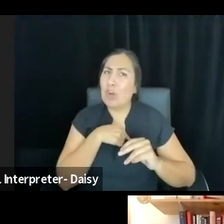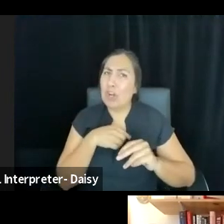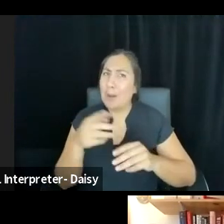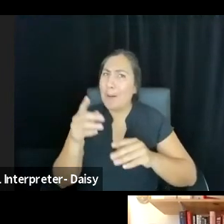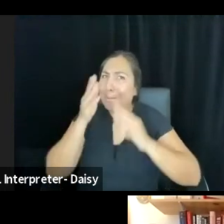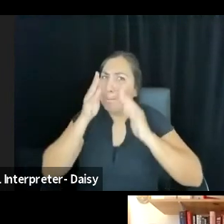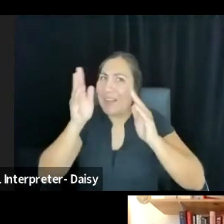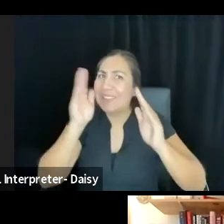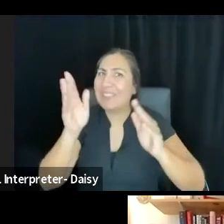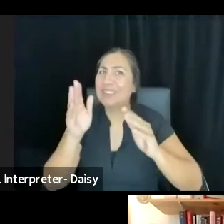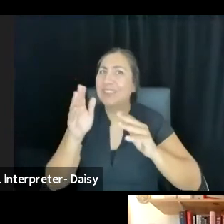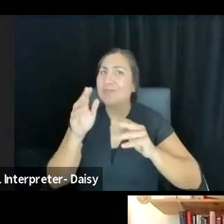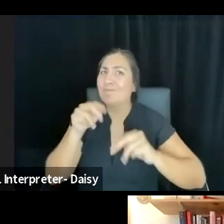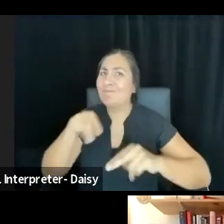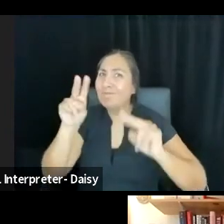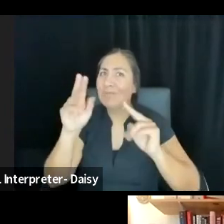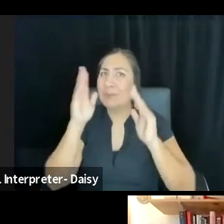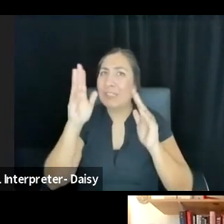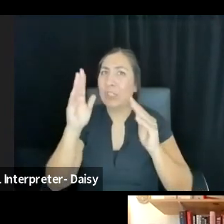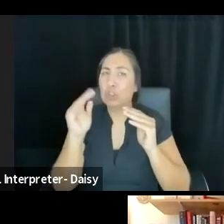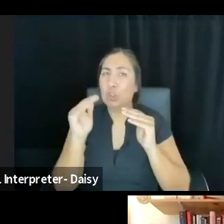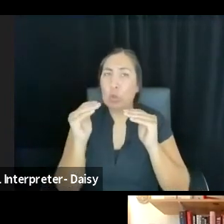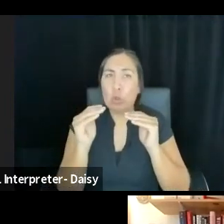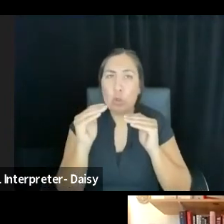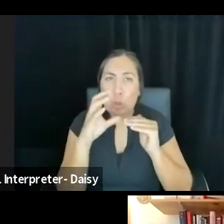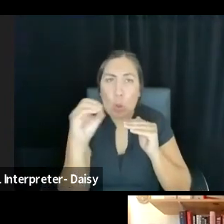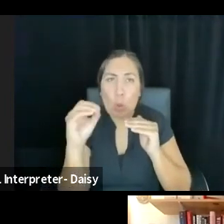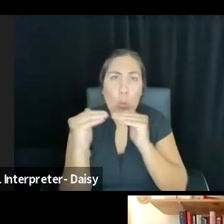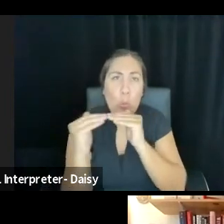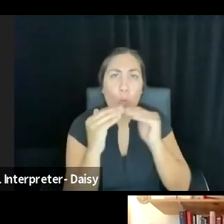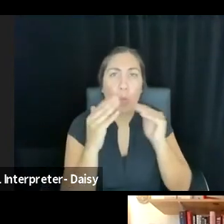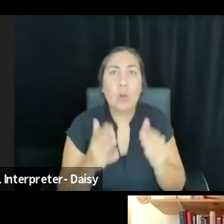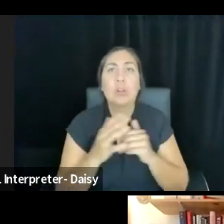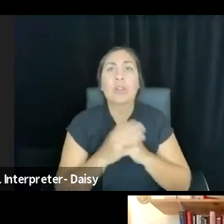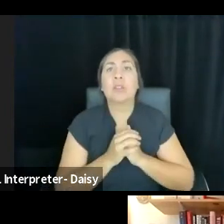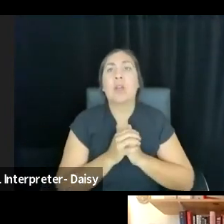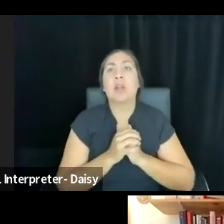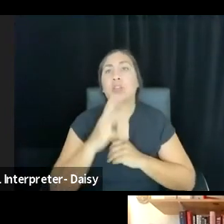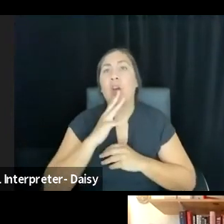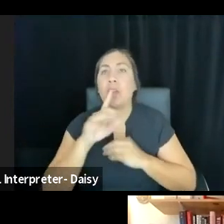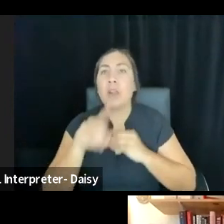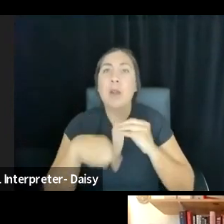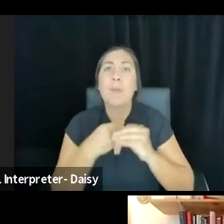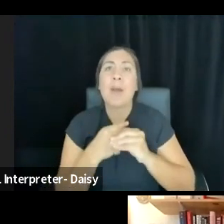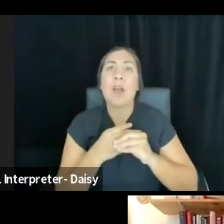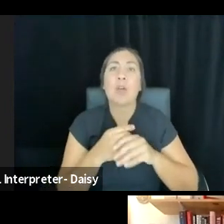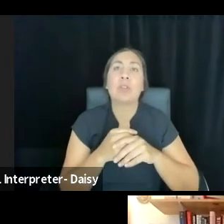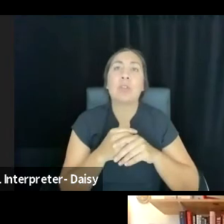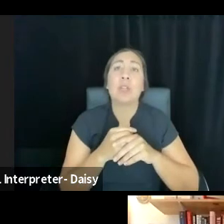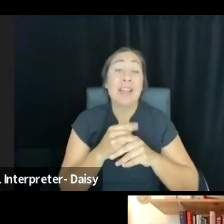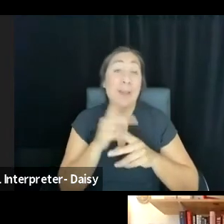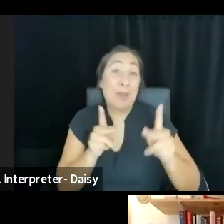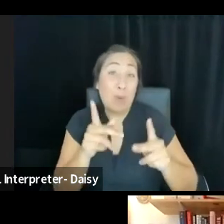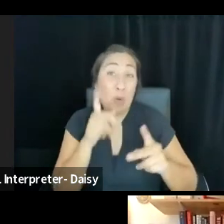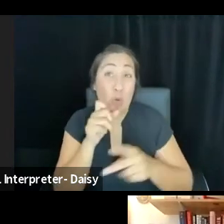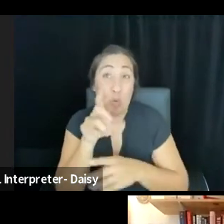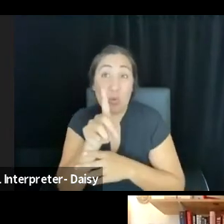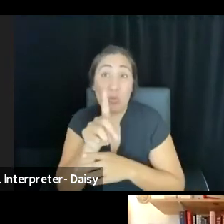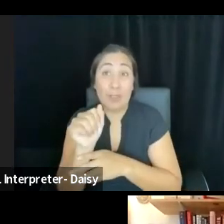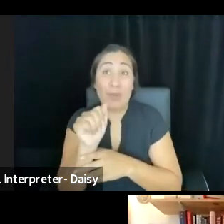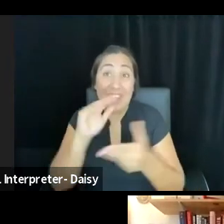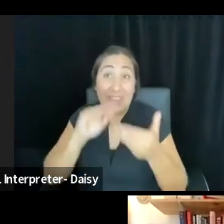version of, hey, the accommodations that have been made around a workplace are things that we as a community